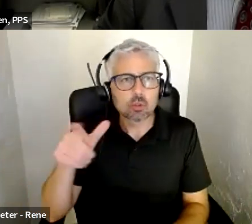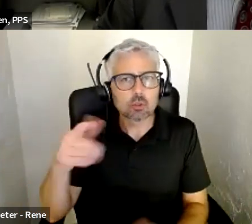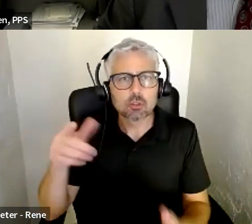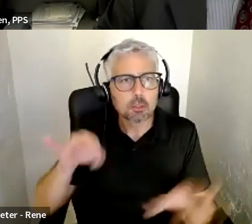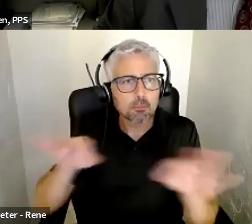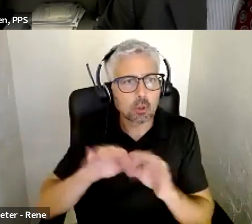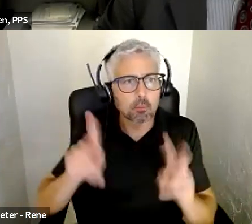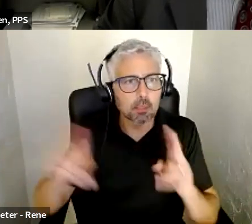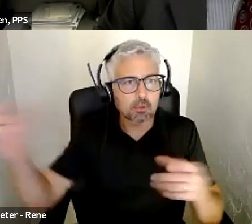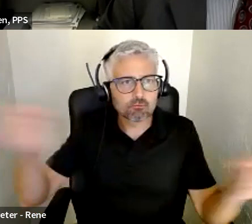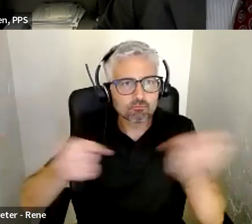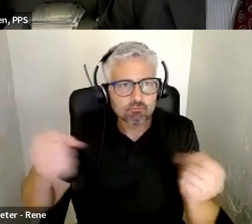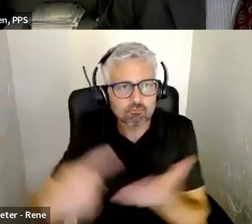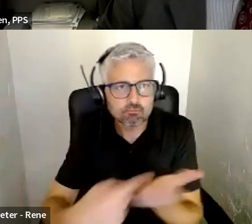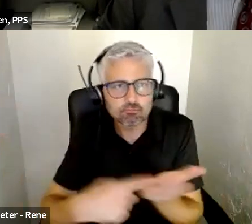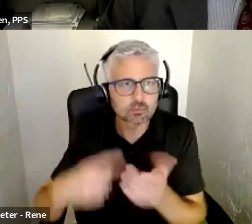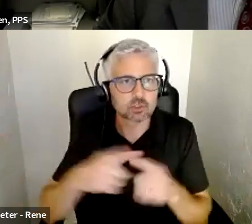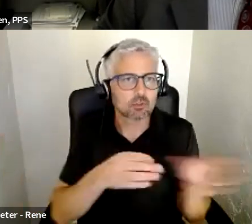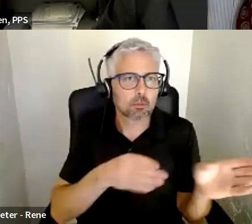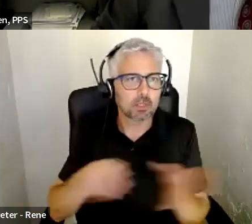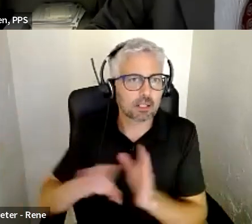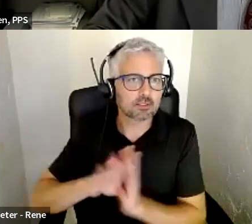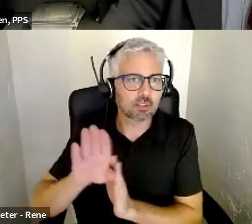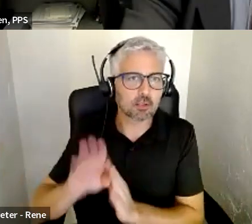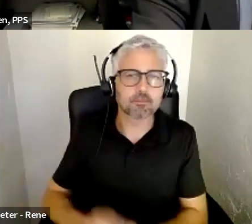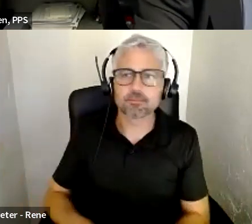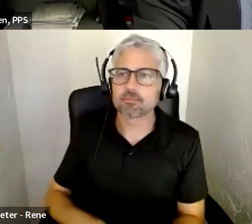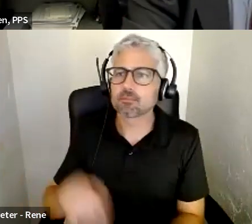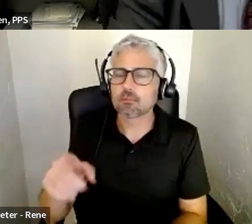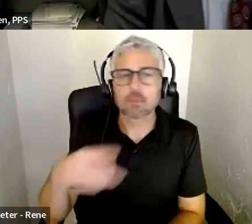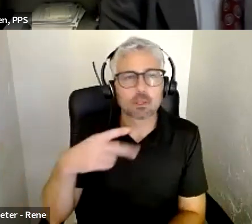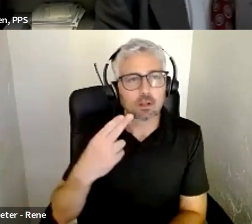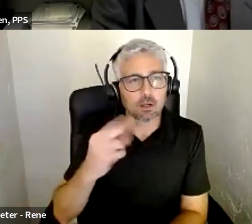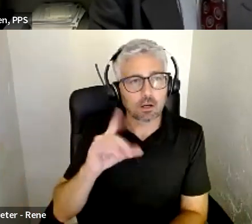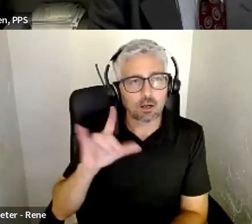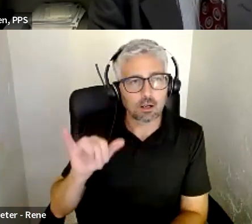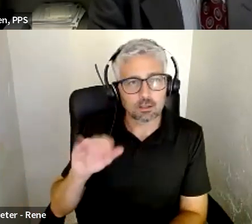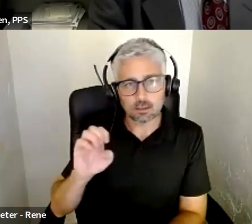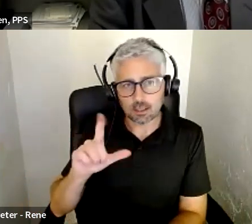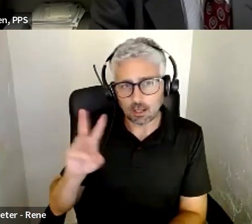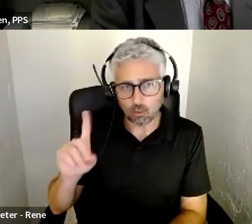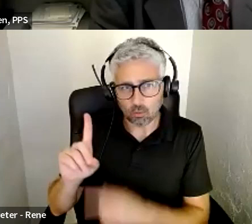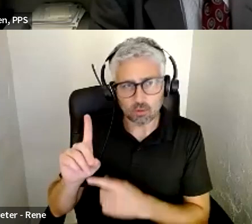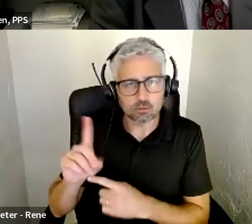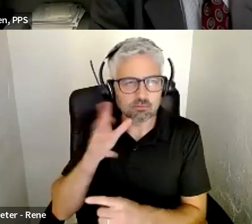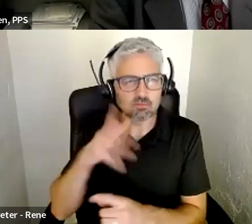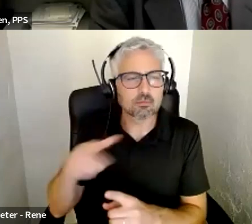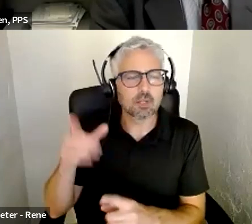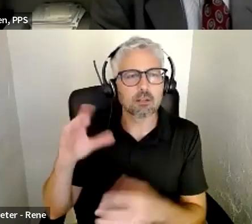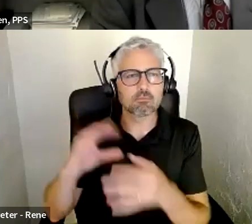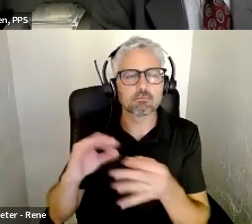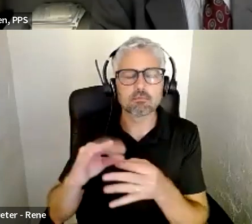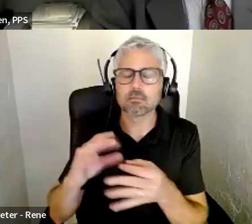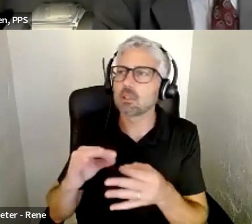the first point on the data. The second, one of the things that Holly Elwood talked about was the data that